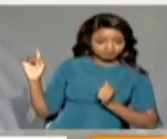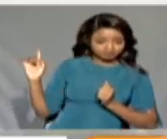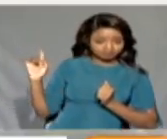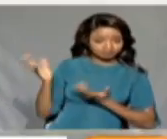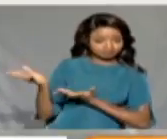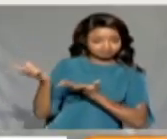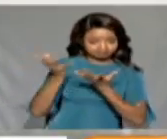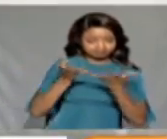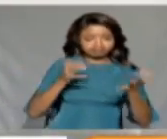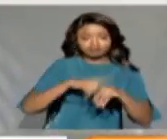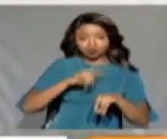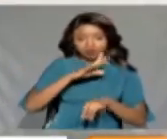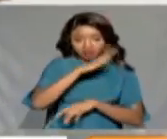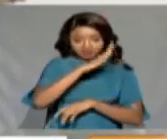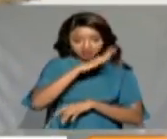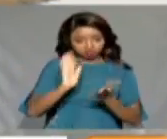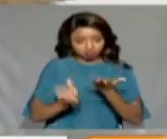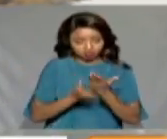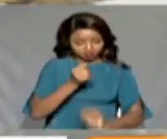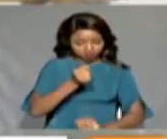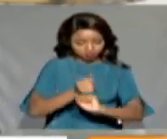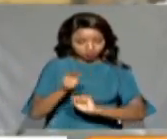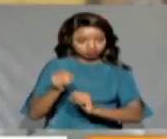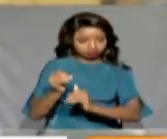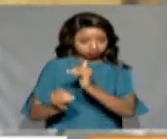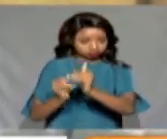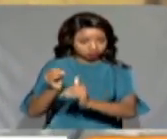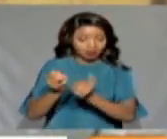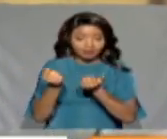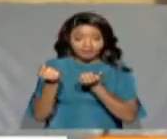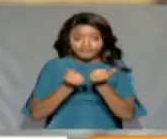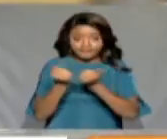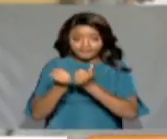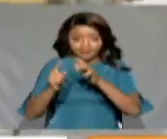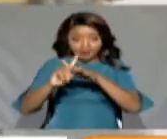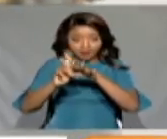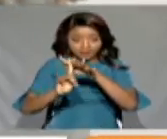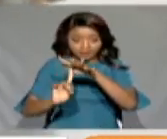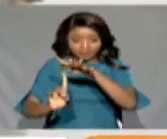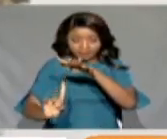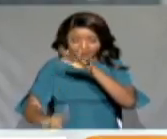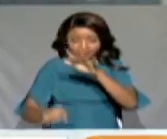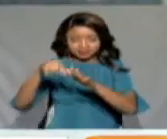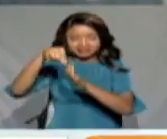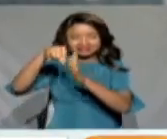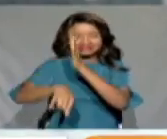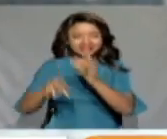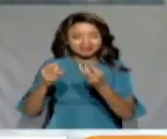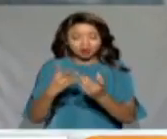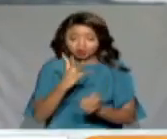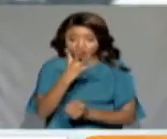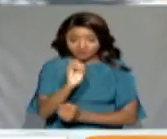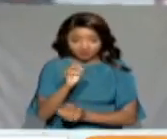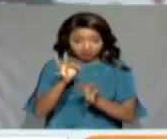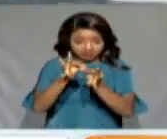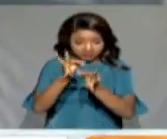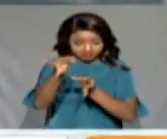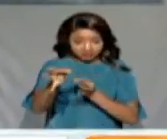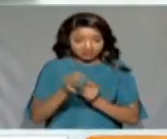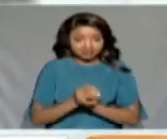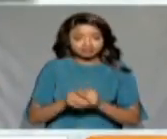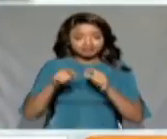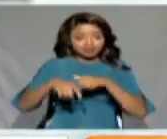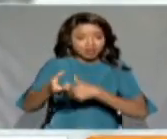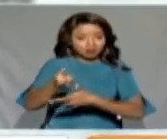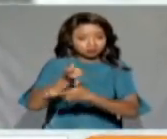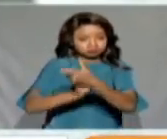in the afternoon to bolster the operation. The car that had been swept nearly 40 meters away from the point of sinking was pulled